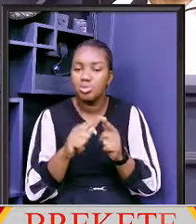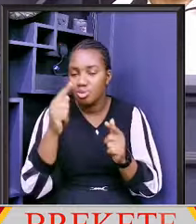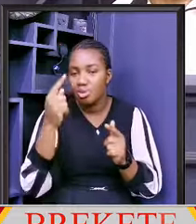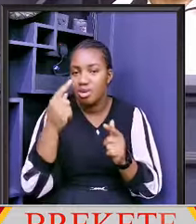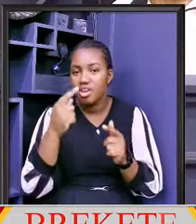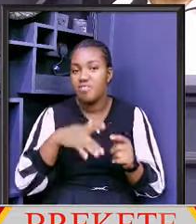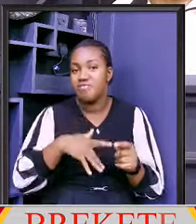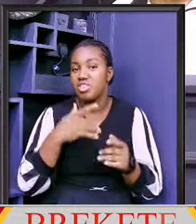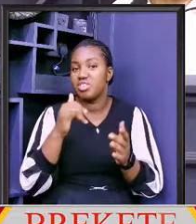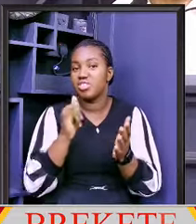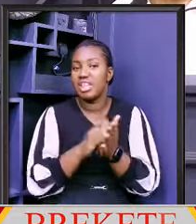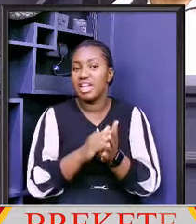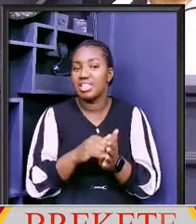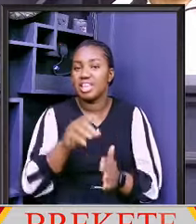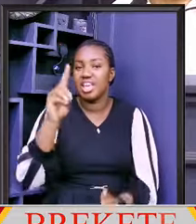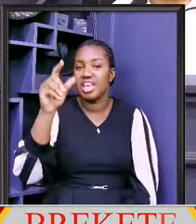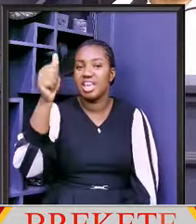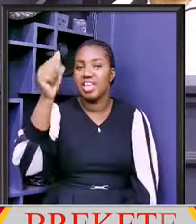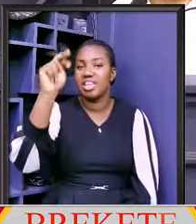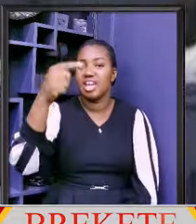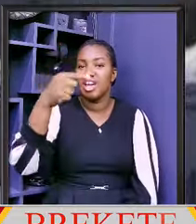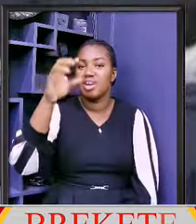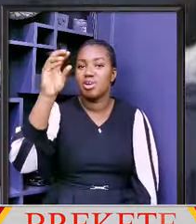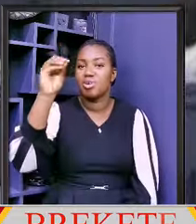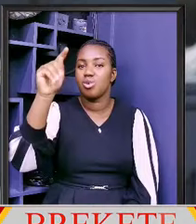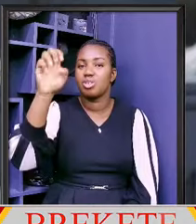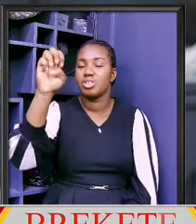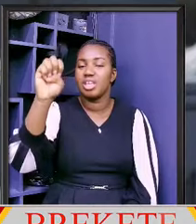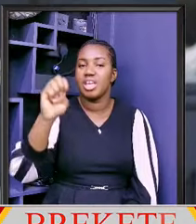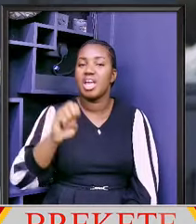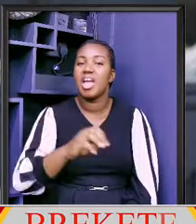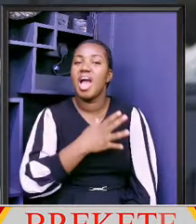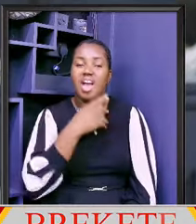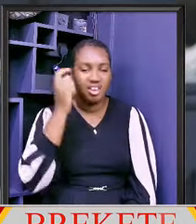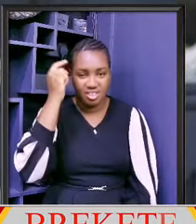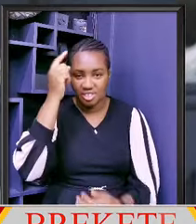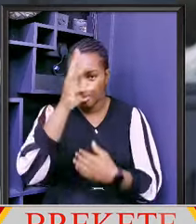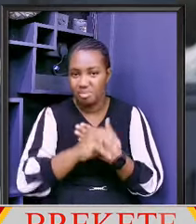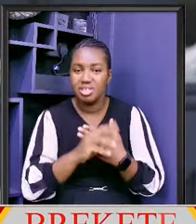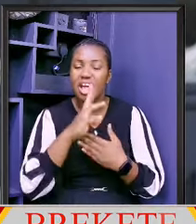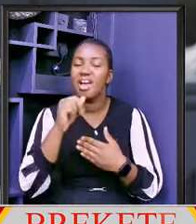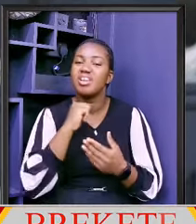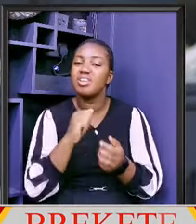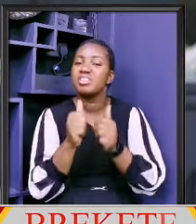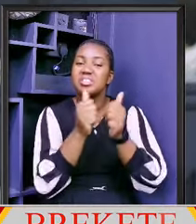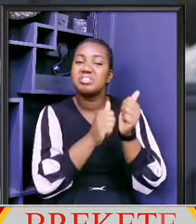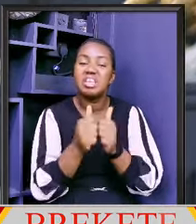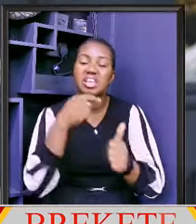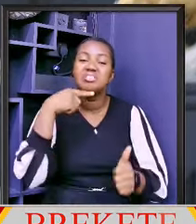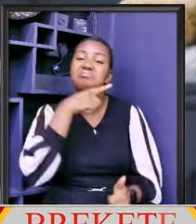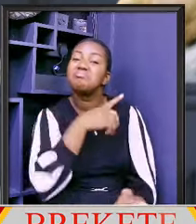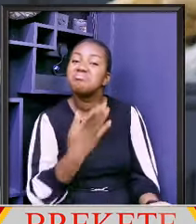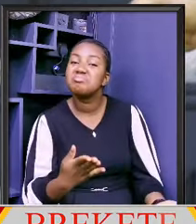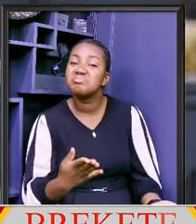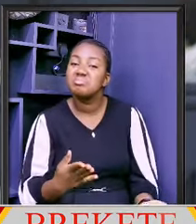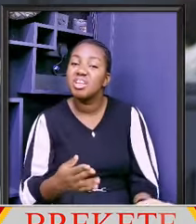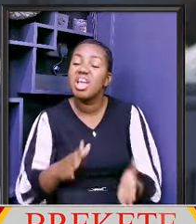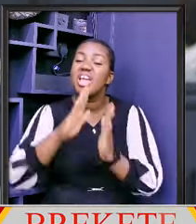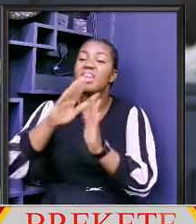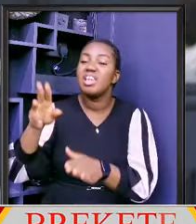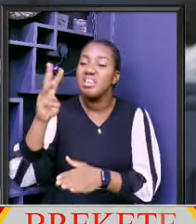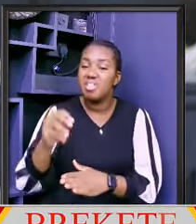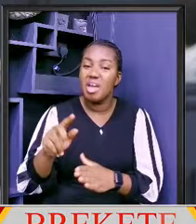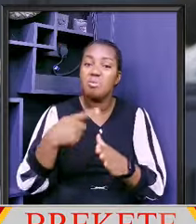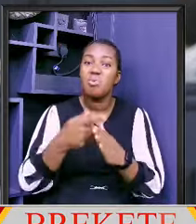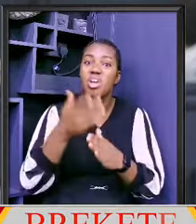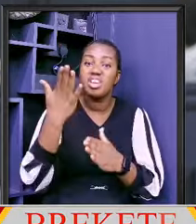Even this National Assembly, Akpabio and this one, they fight. Leave them. Yeah. After they do finish, they go chop, they go drink tea